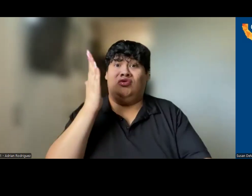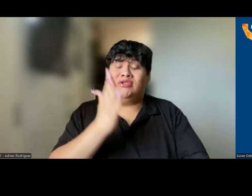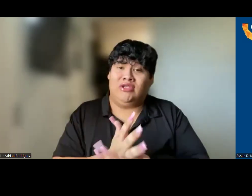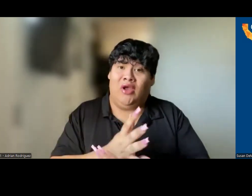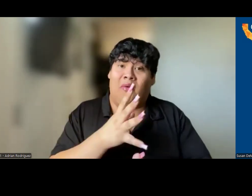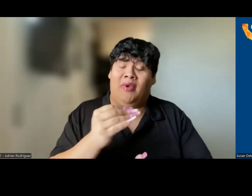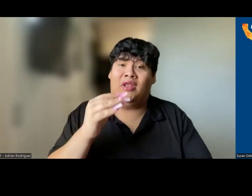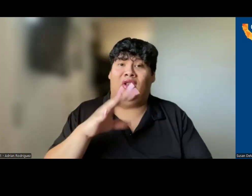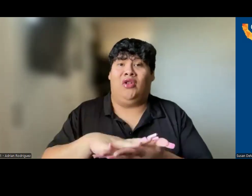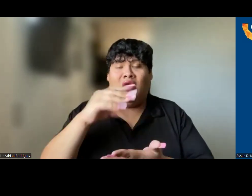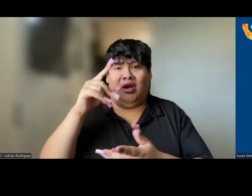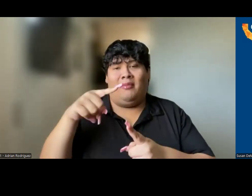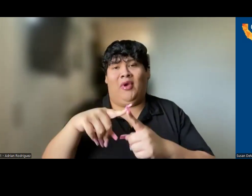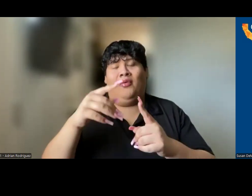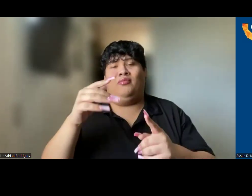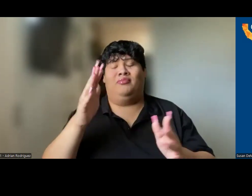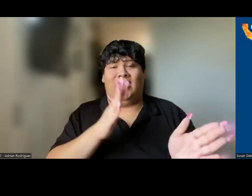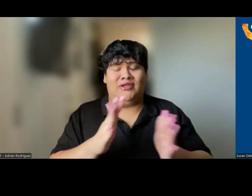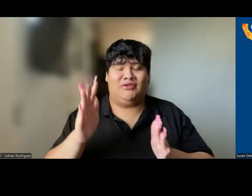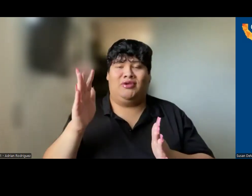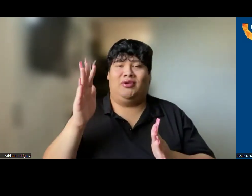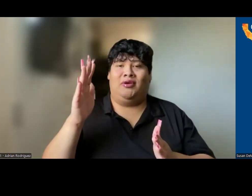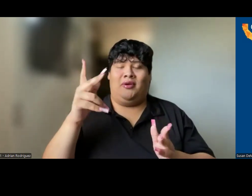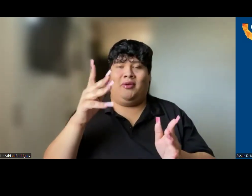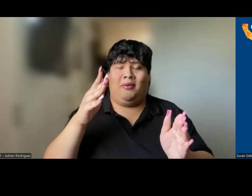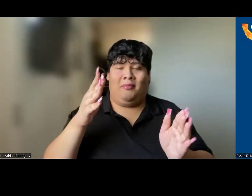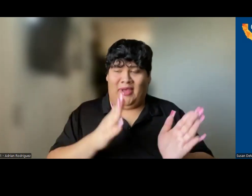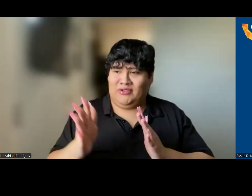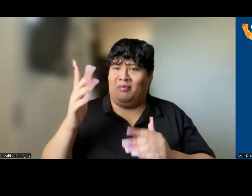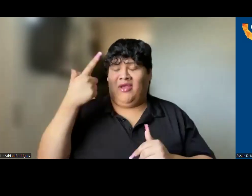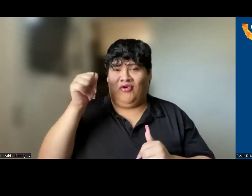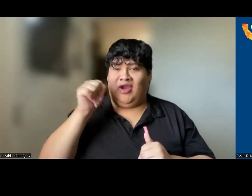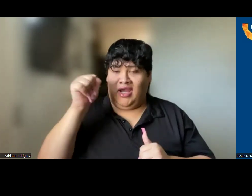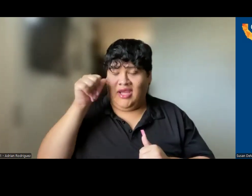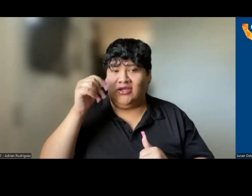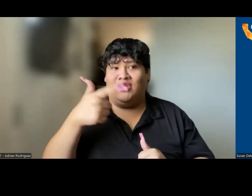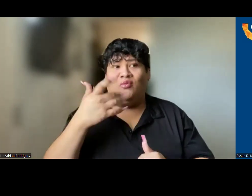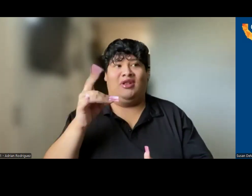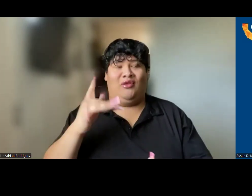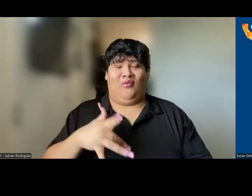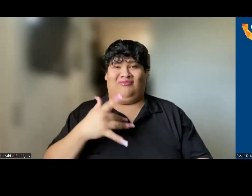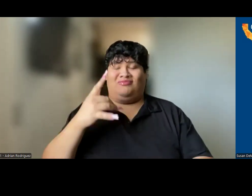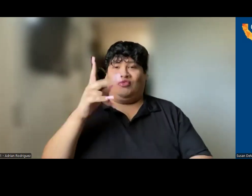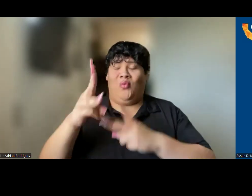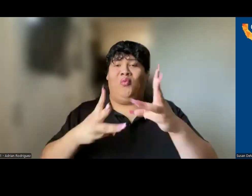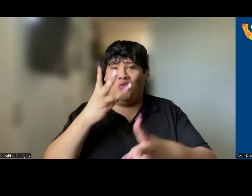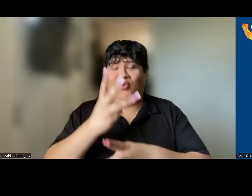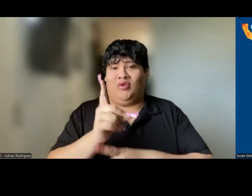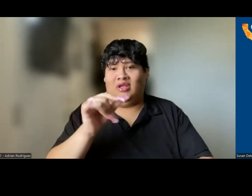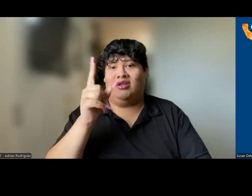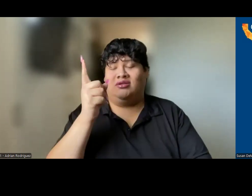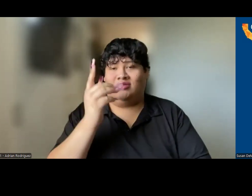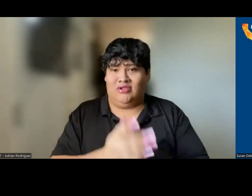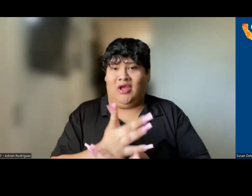about California's Master Plan for Aging. And we didn't realize that the world did stop because there was a riot at